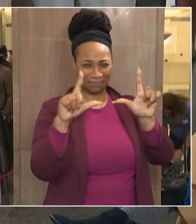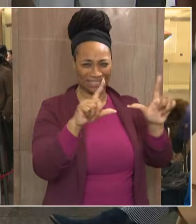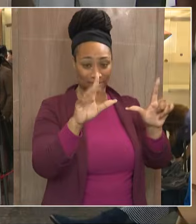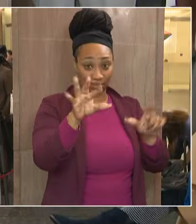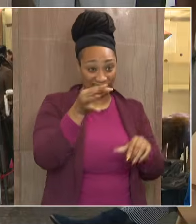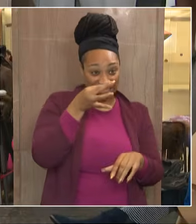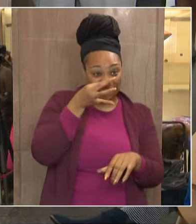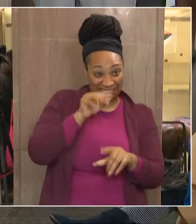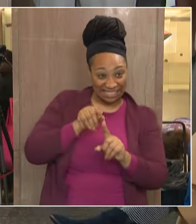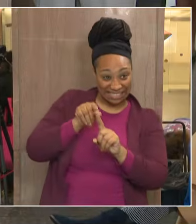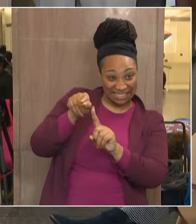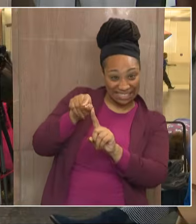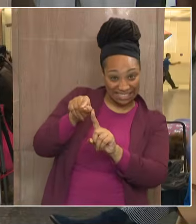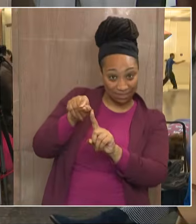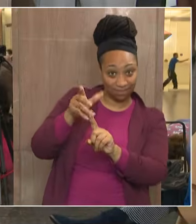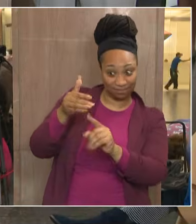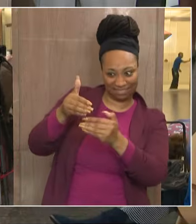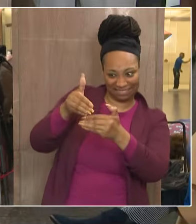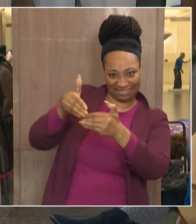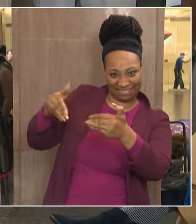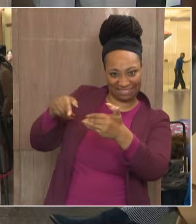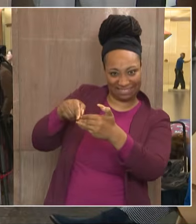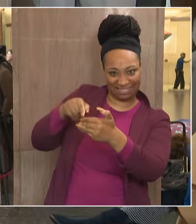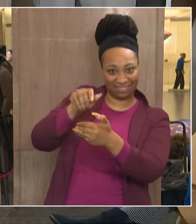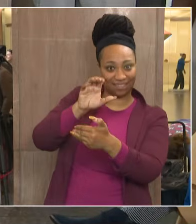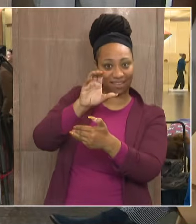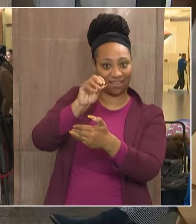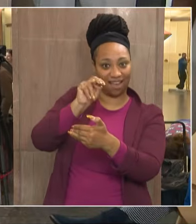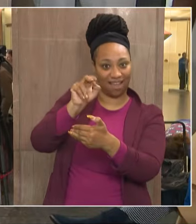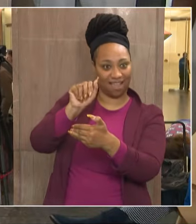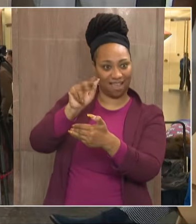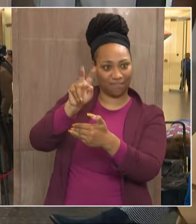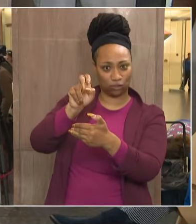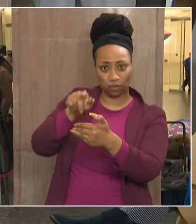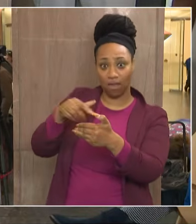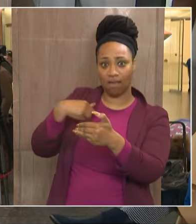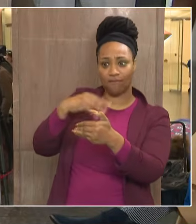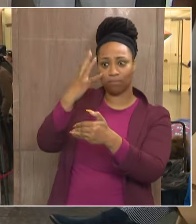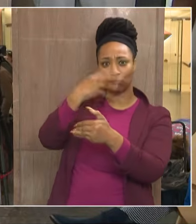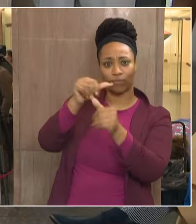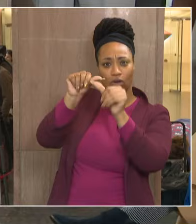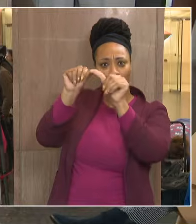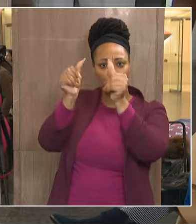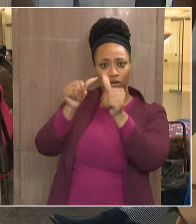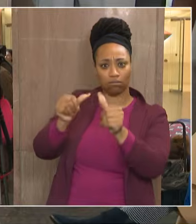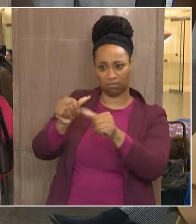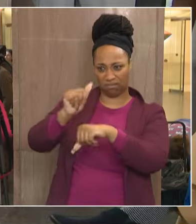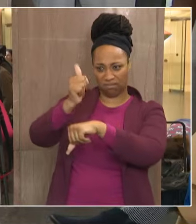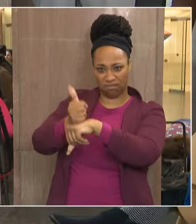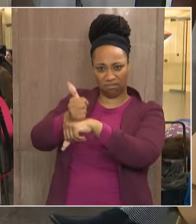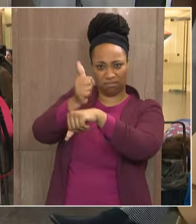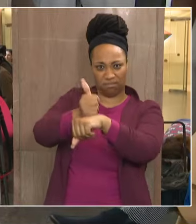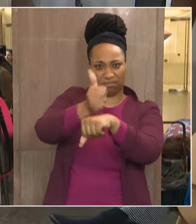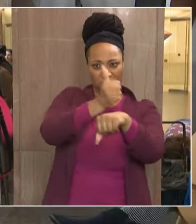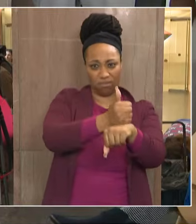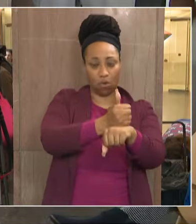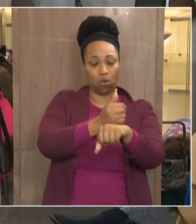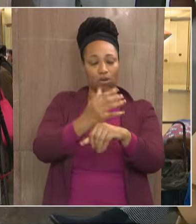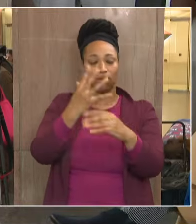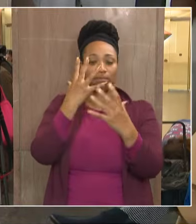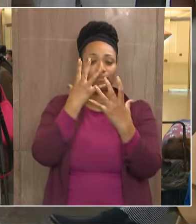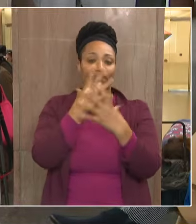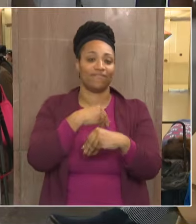beautiful sculptures all along 19th Street in the rain gardens. Landscape parklets that we've